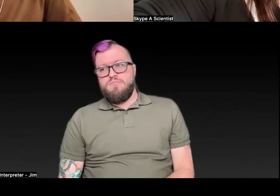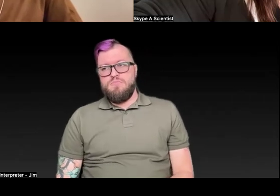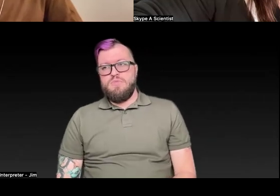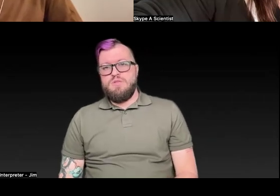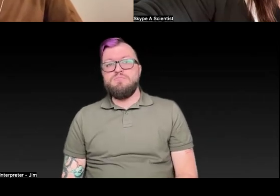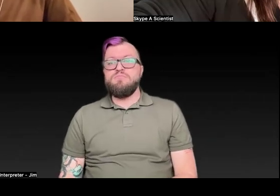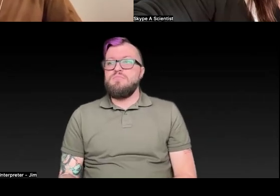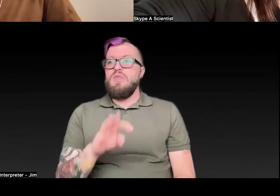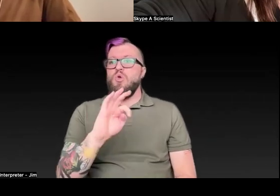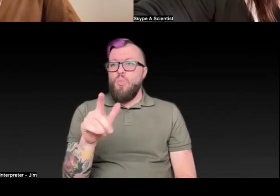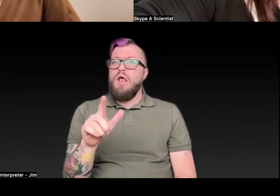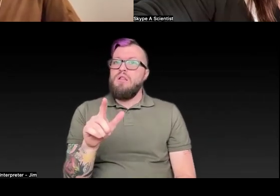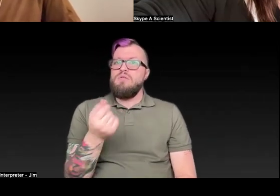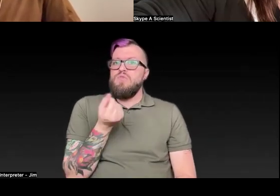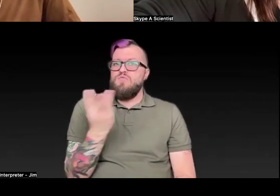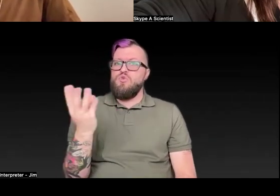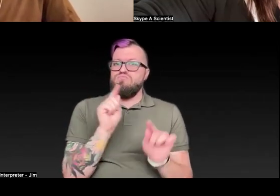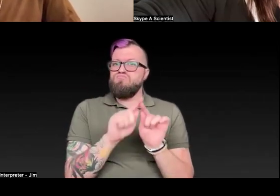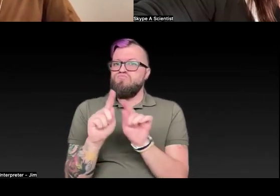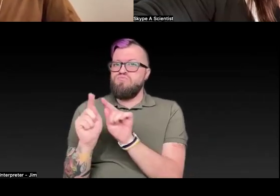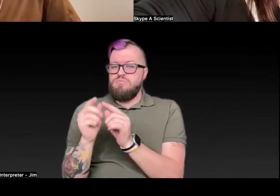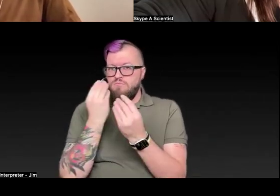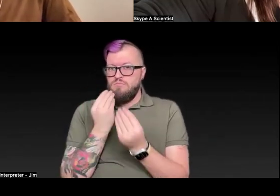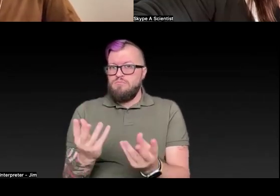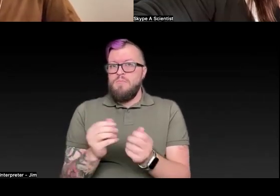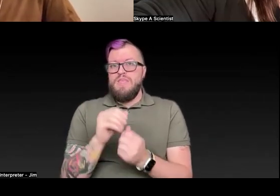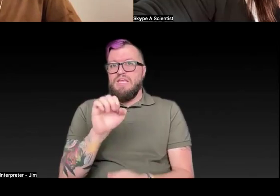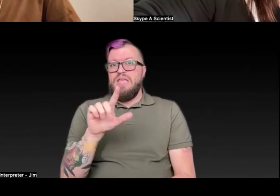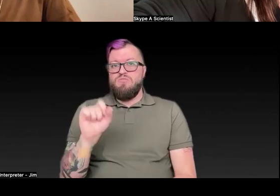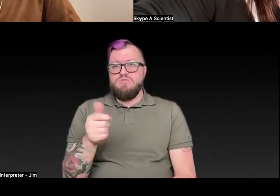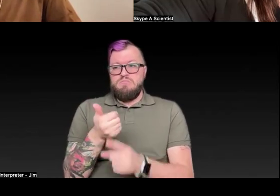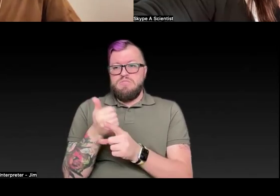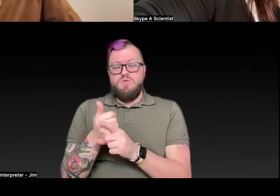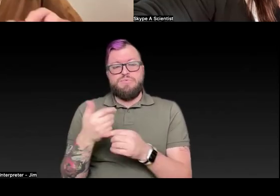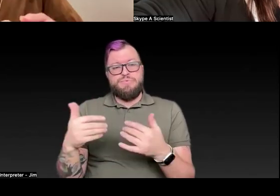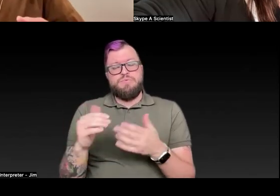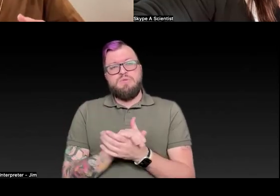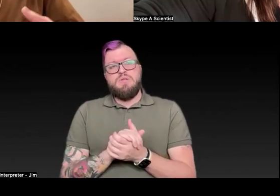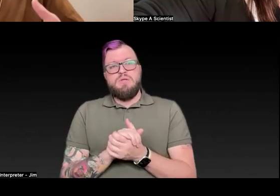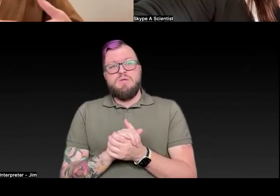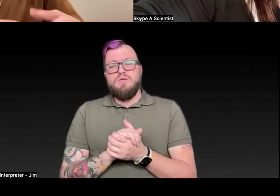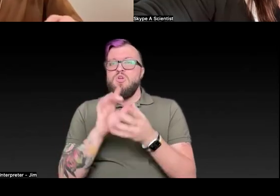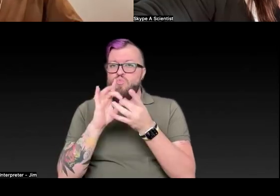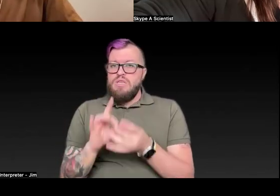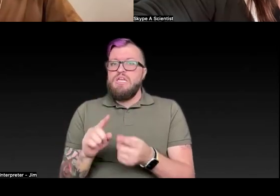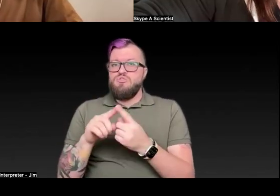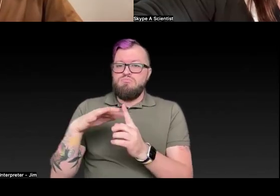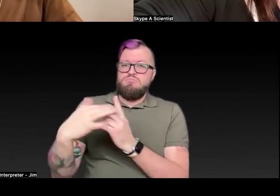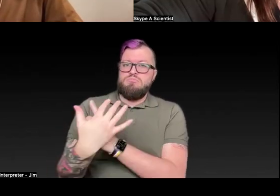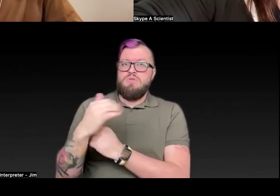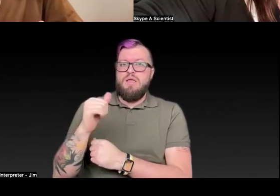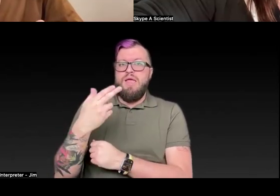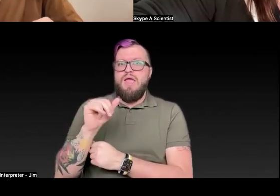Well, there's a couple different things. So eels are some of it has to do with habitat. Sort